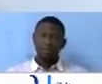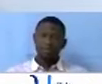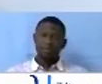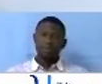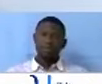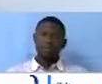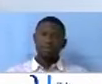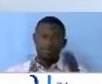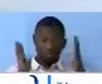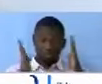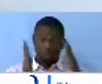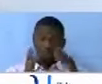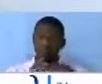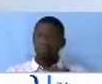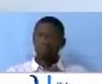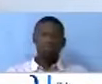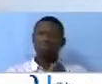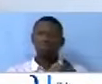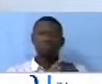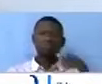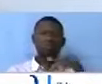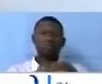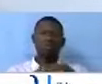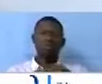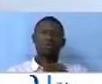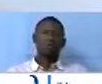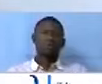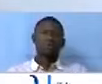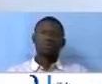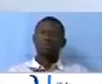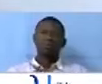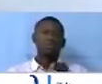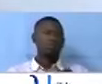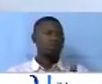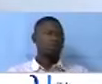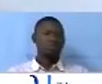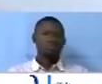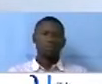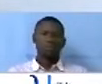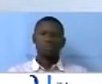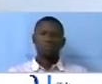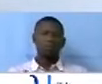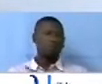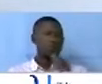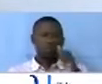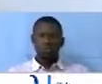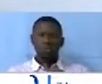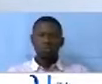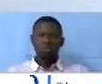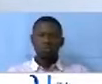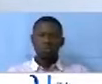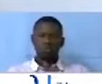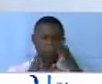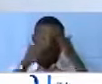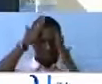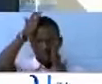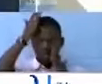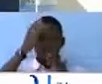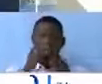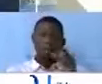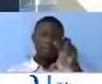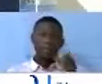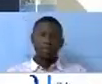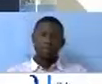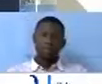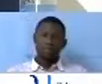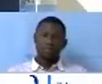to do a sabab. No way. Mr. Chairman, you don't play to military officers. Don't be as a civilian, they are tortured